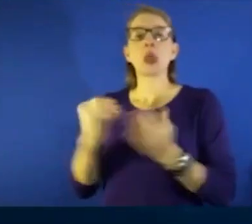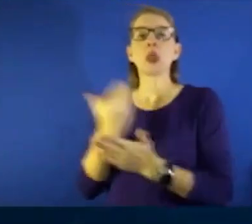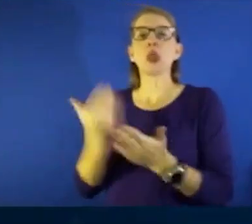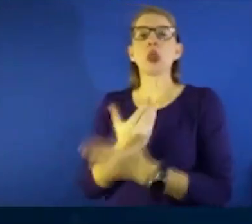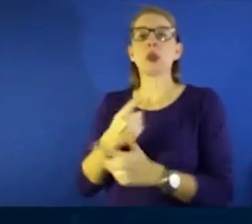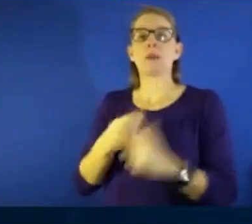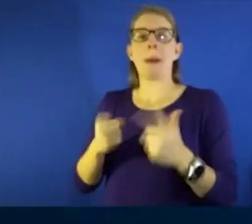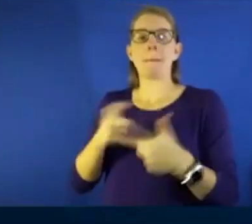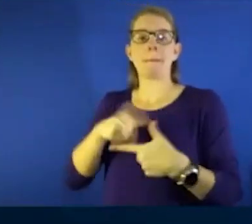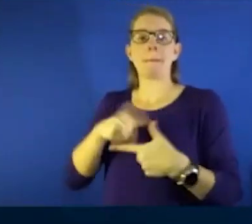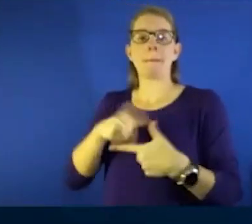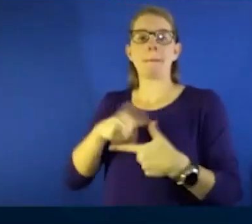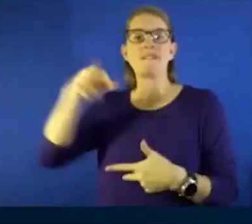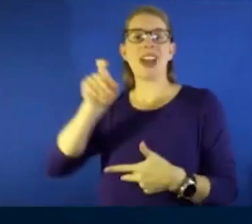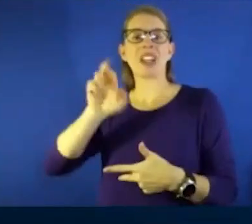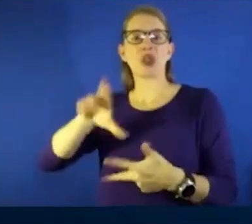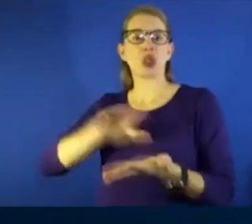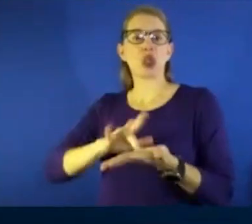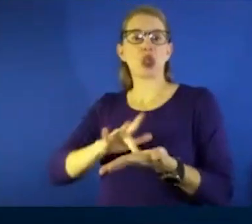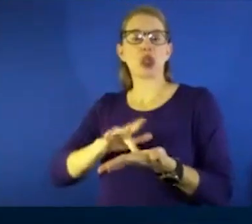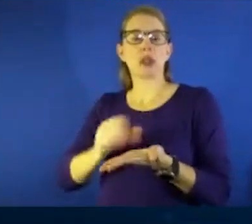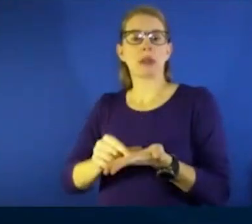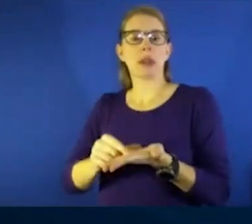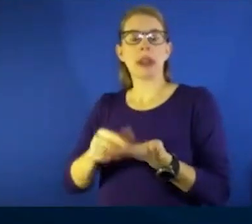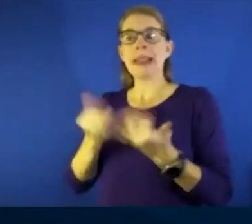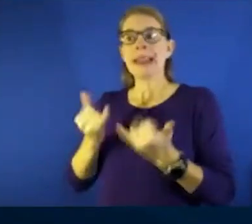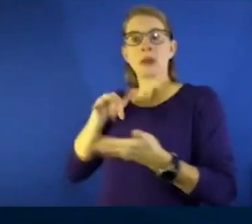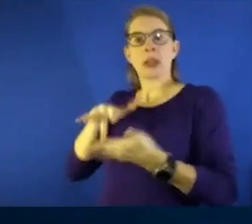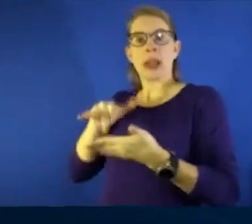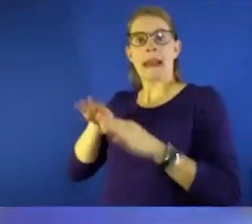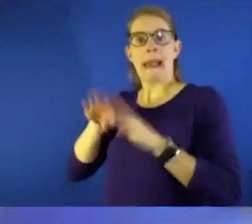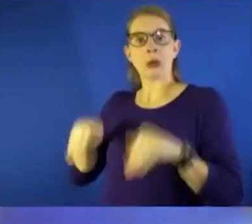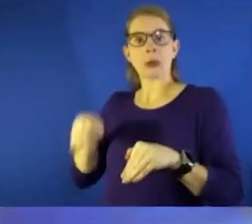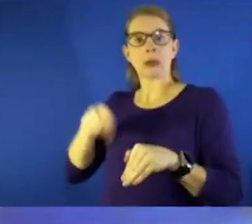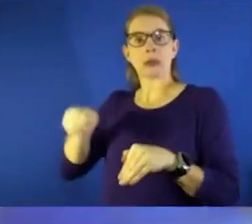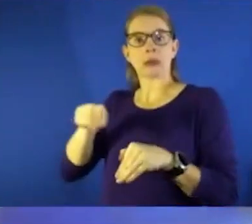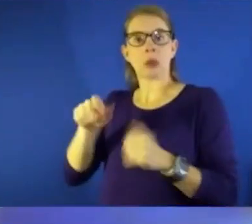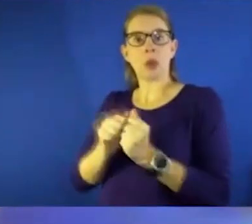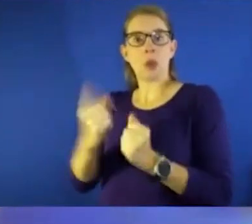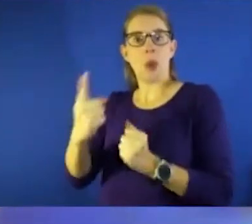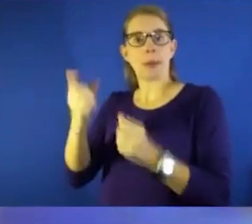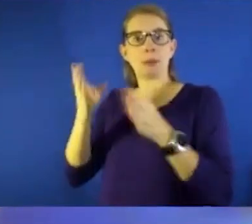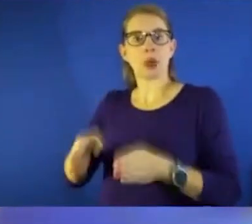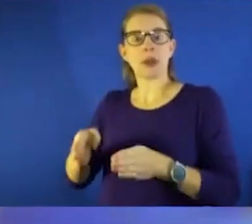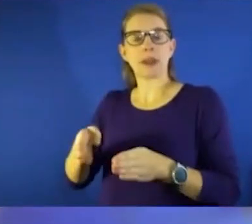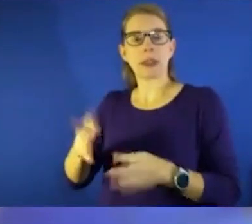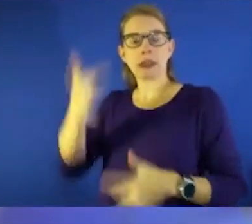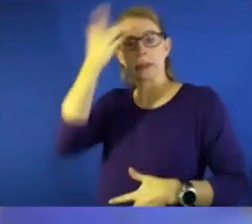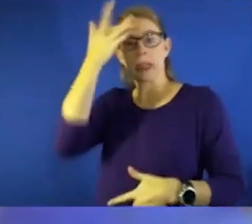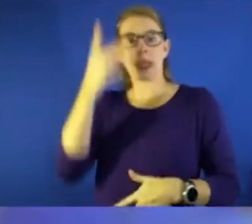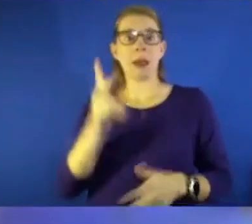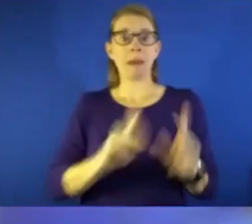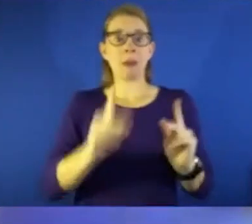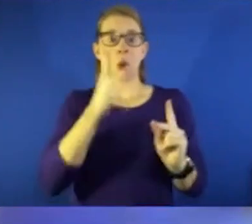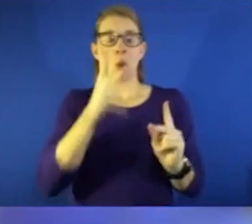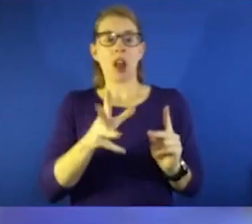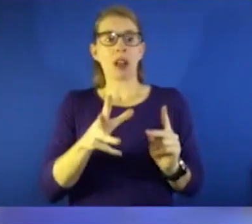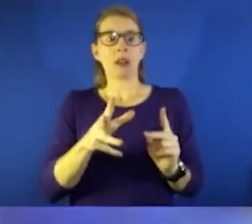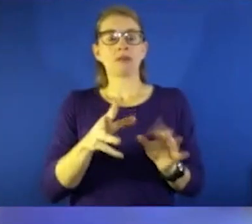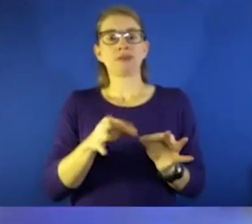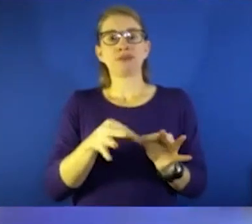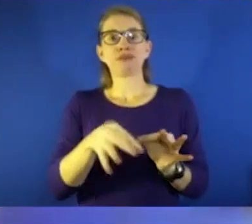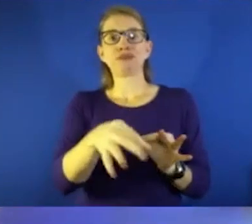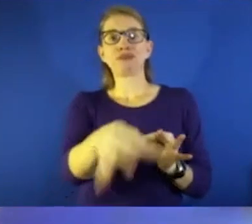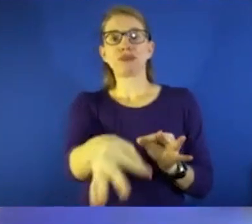Yeah, Yep. they're studying it in households to see if it Do you think this reduces is going to have people holding off then on getting the vaccine? Yeah, I hope not, because that would be the